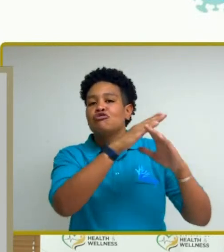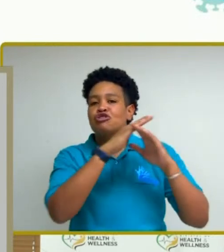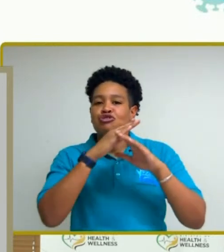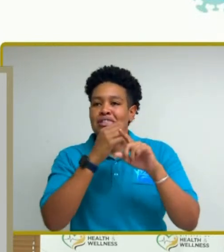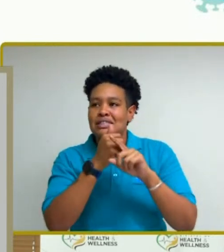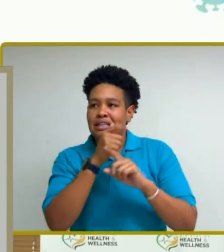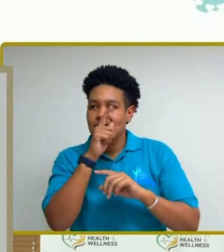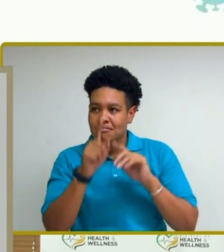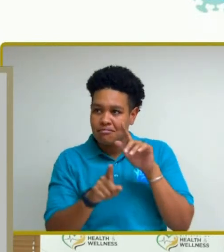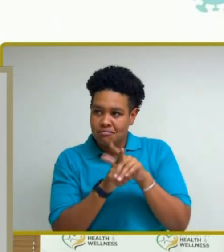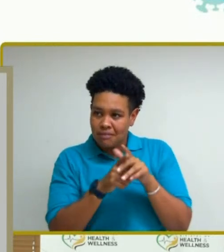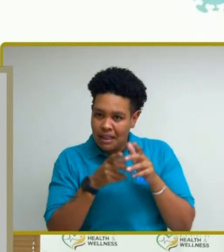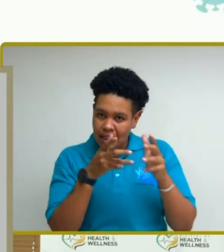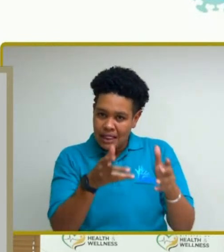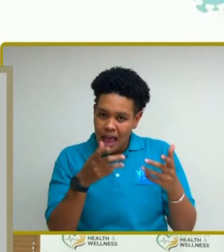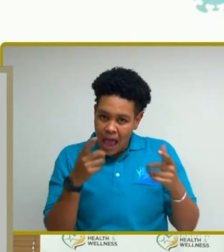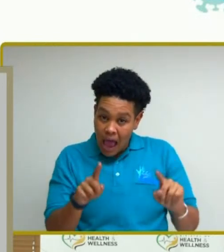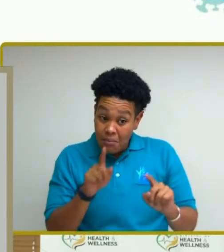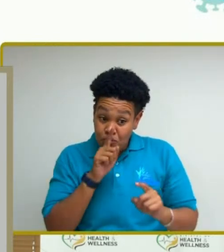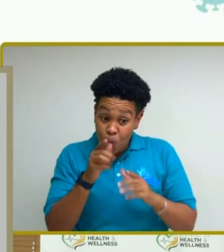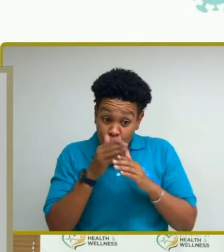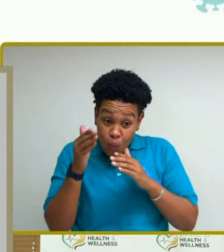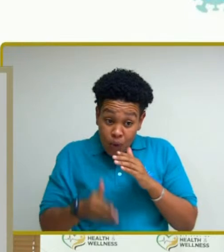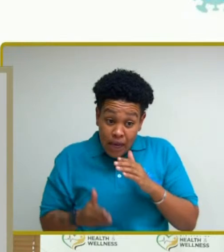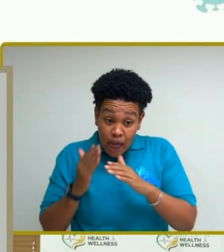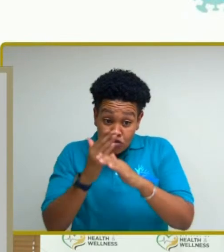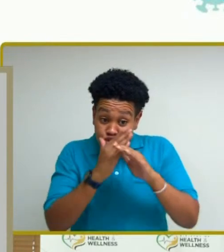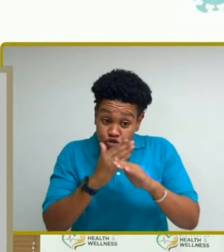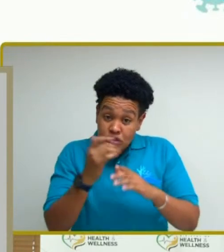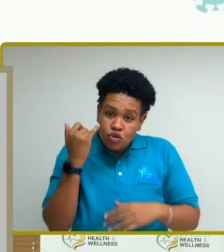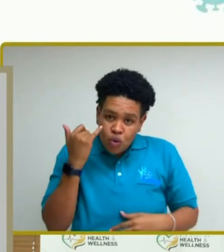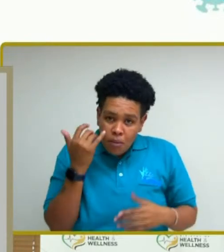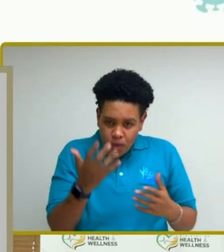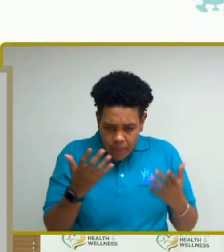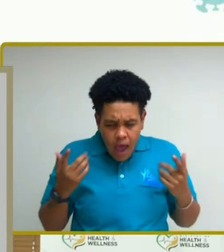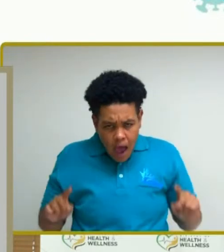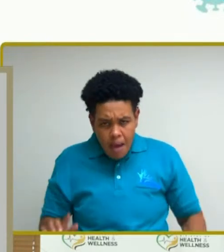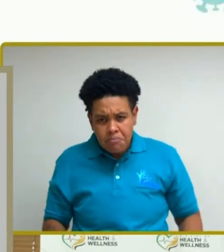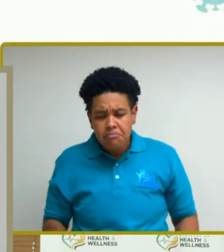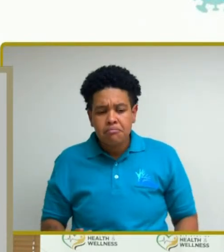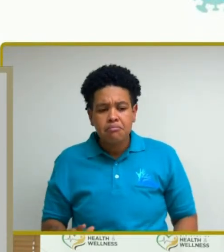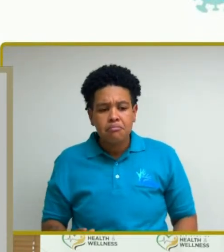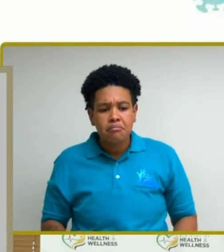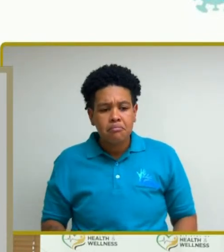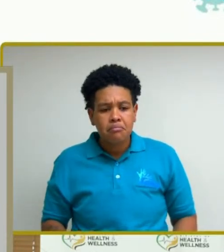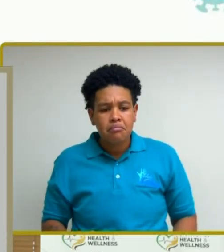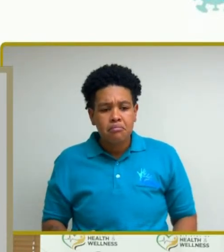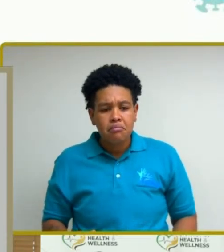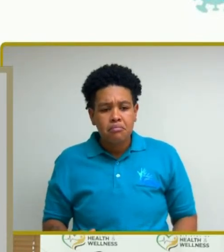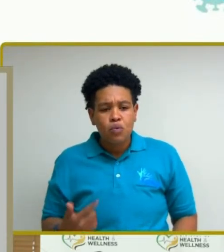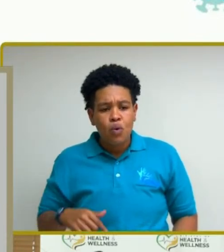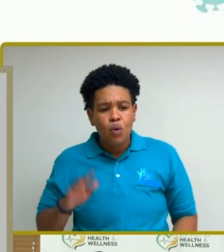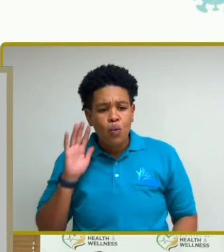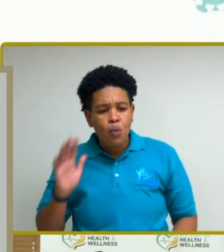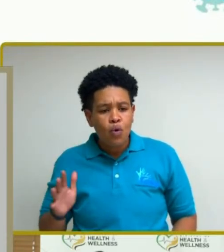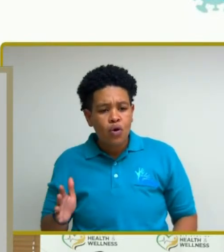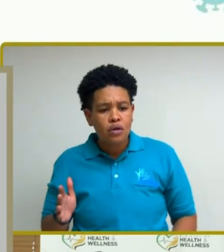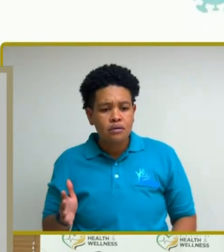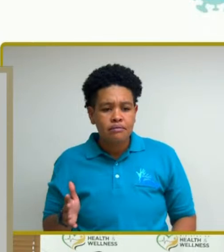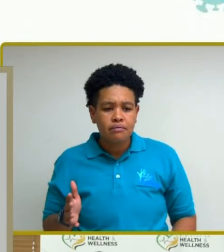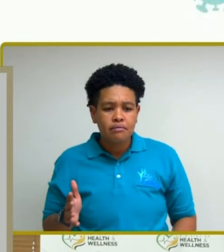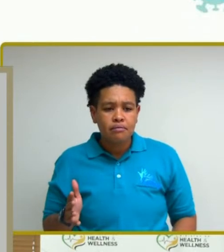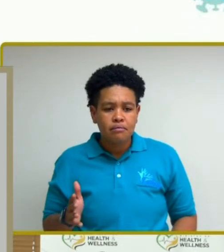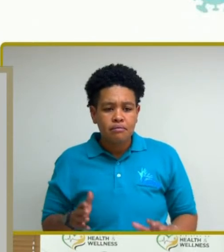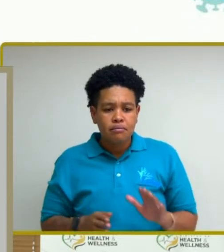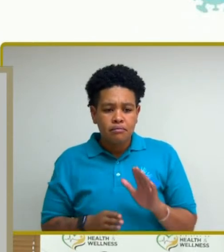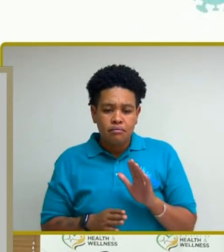have been put in place and the weekend restrictions, that we would accelerate that drop in reproductive rate, because